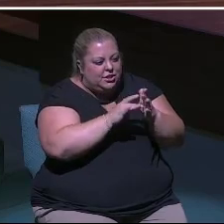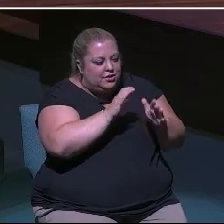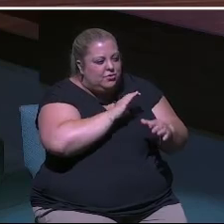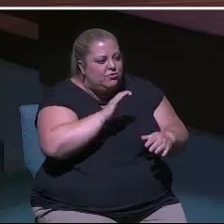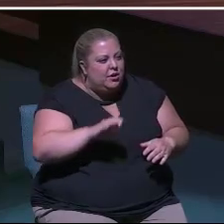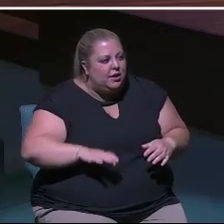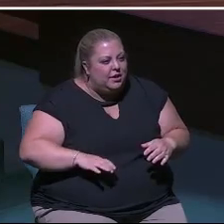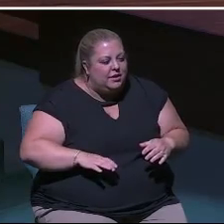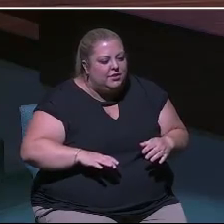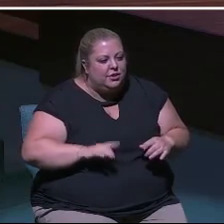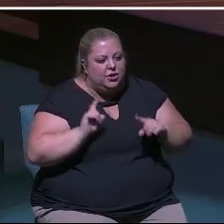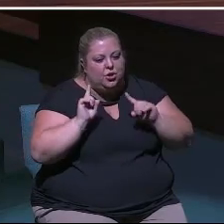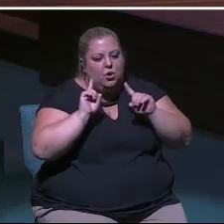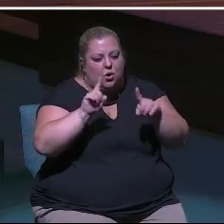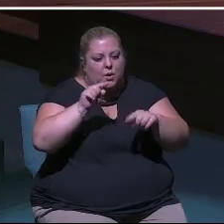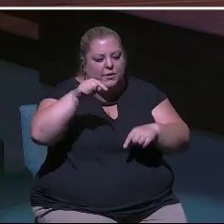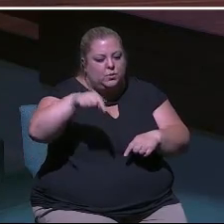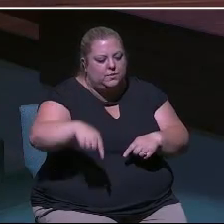you're headed for hell.